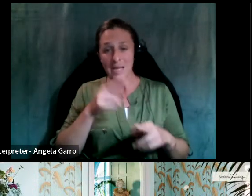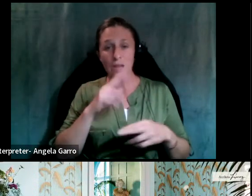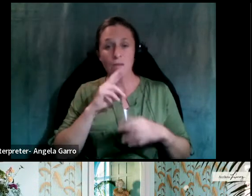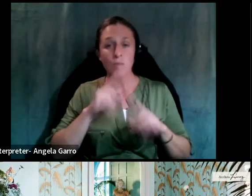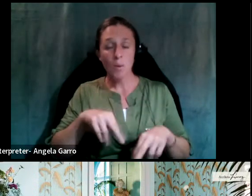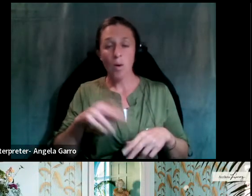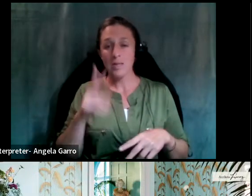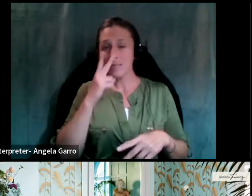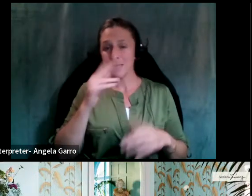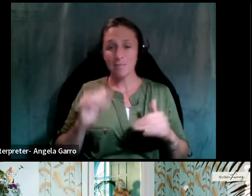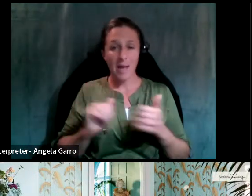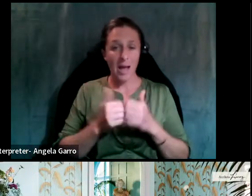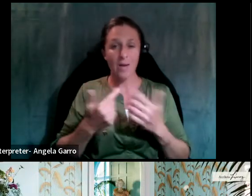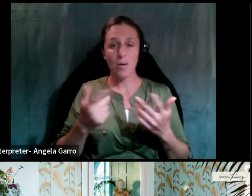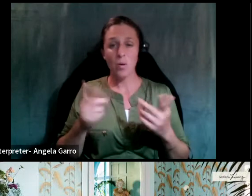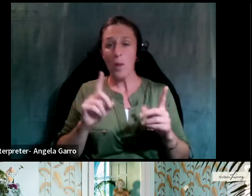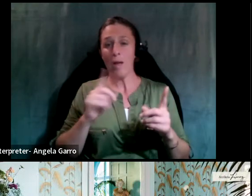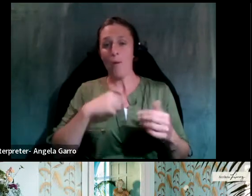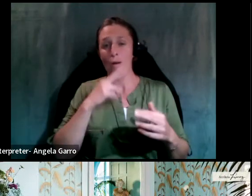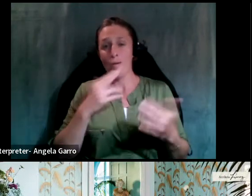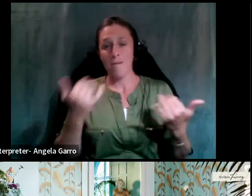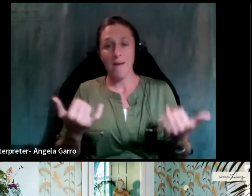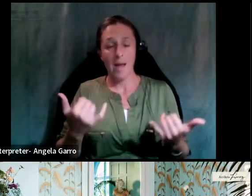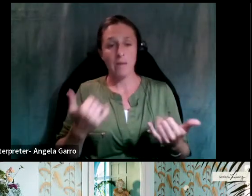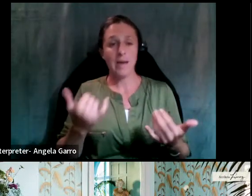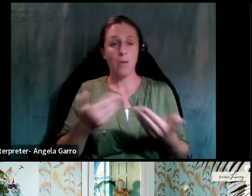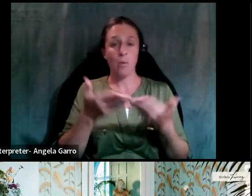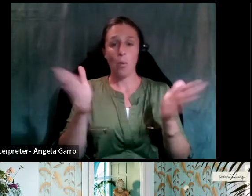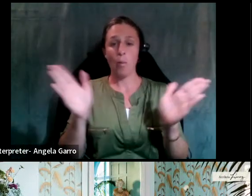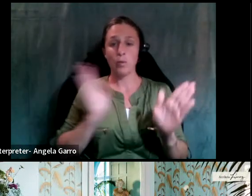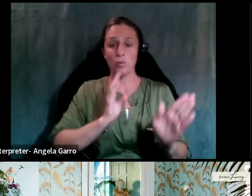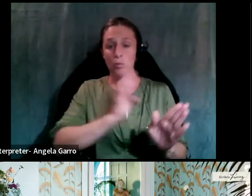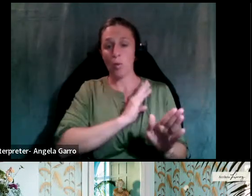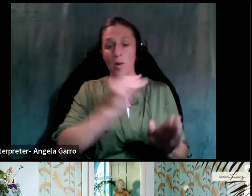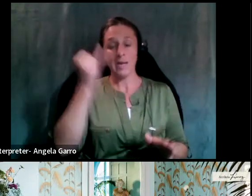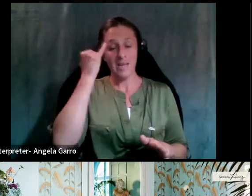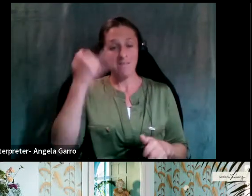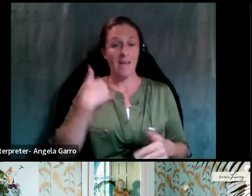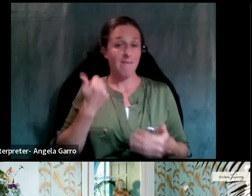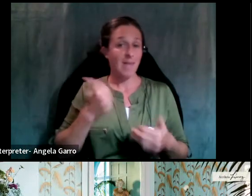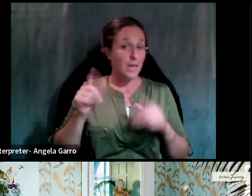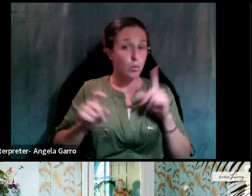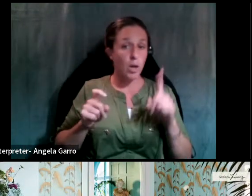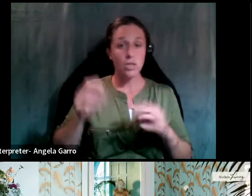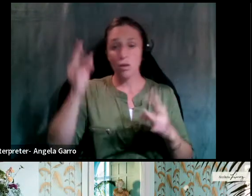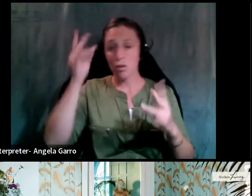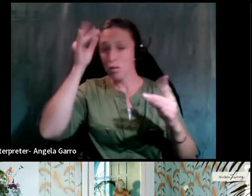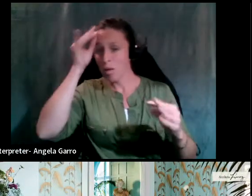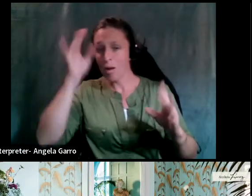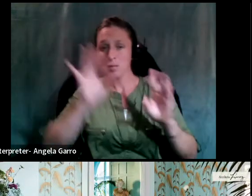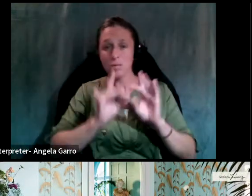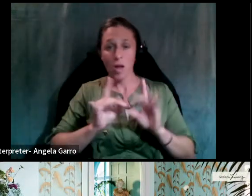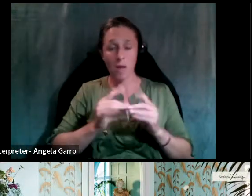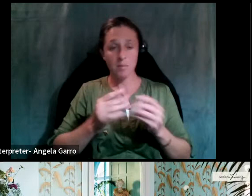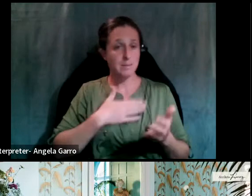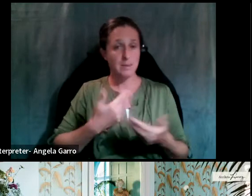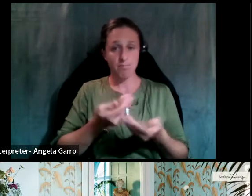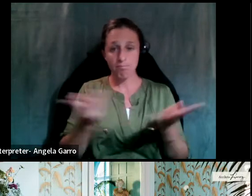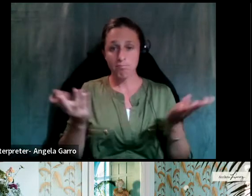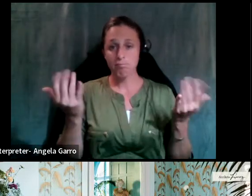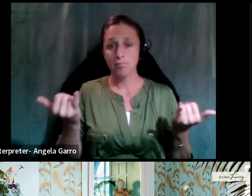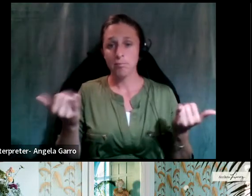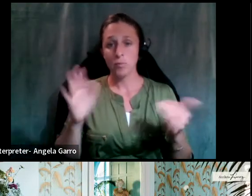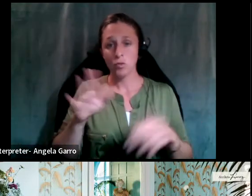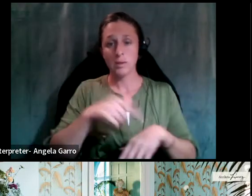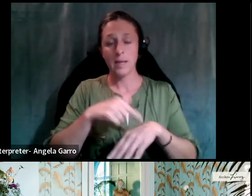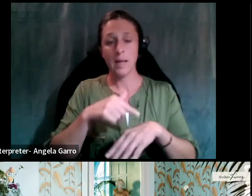So just Great. thank you. I'm going to open it up to the board. If there's any questions, thoughts, comments, please, this is your time. And